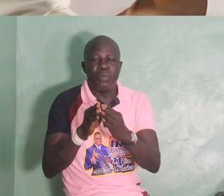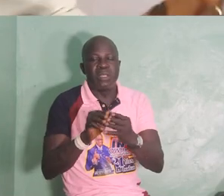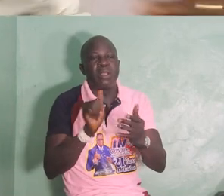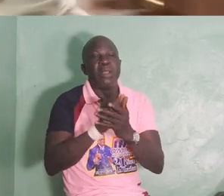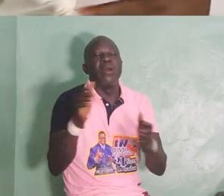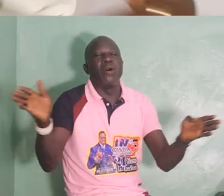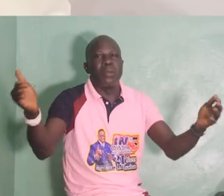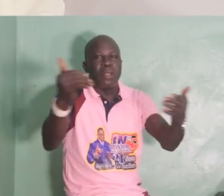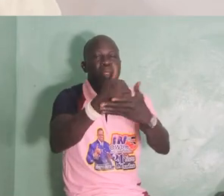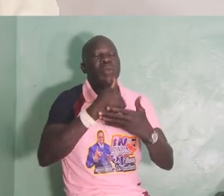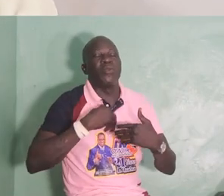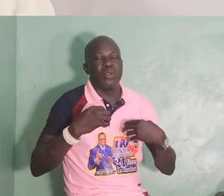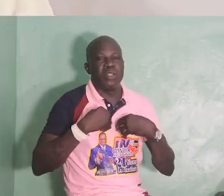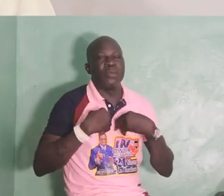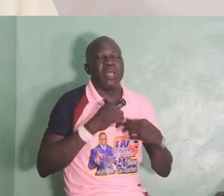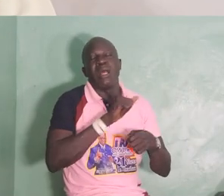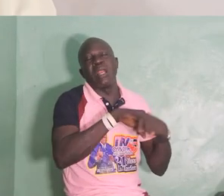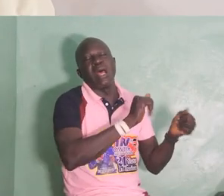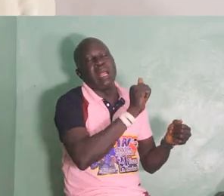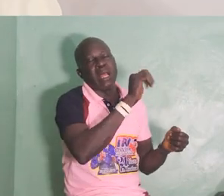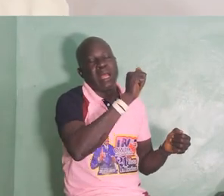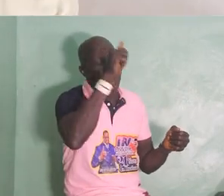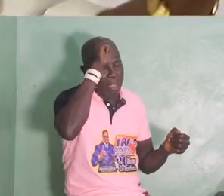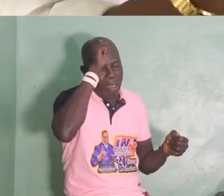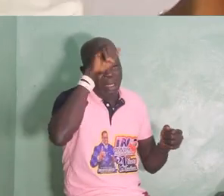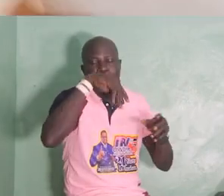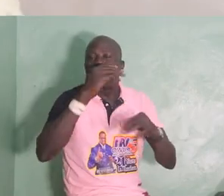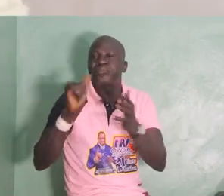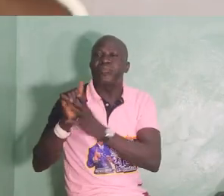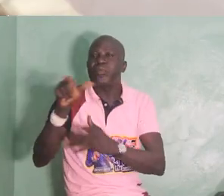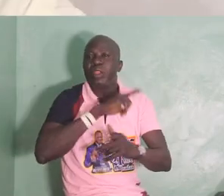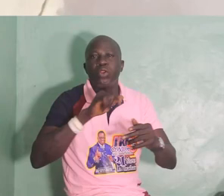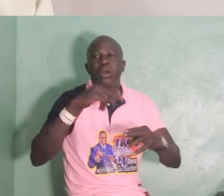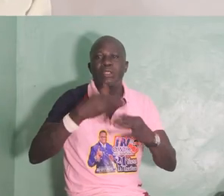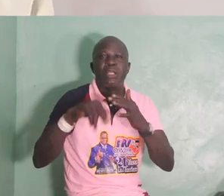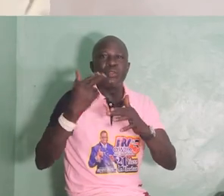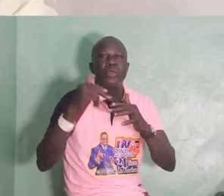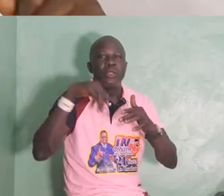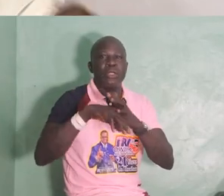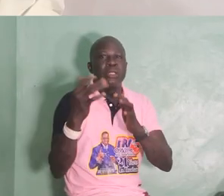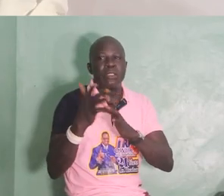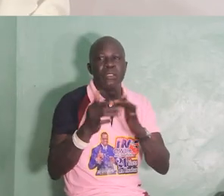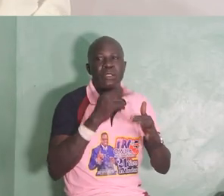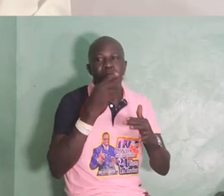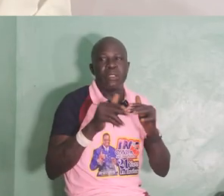will meet. Let me have a contact with them. Oluwatoya. Oh yeah, Jesus.